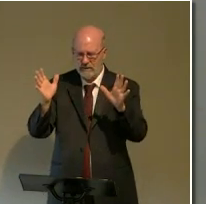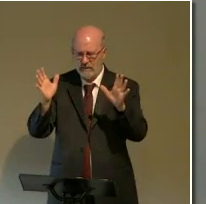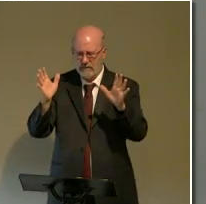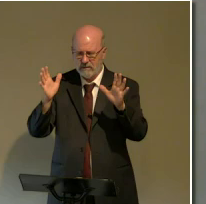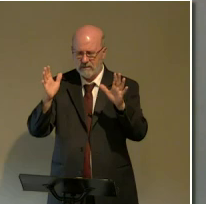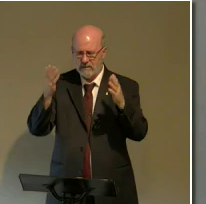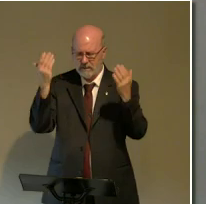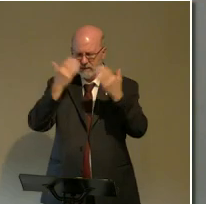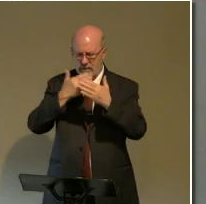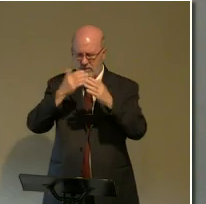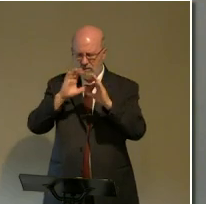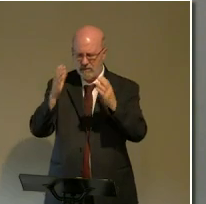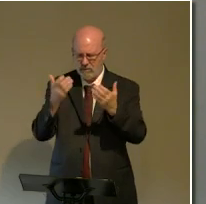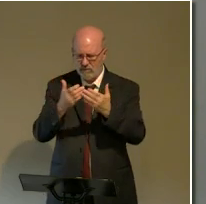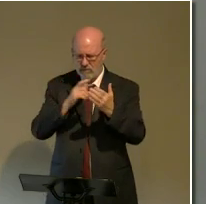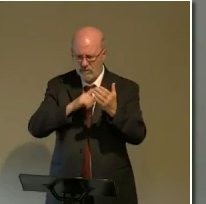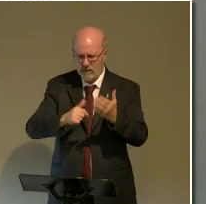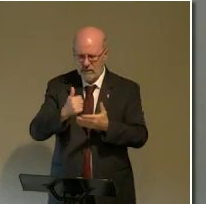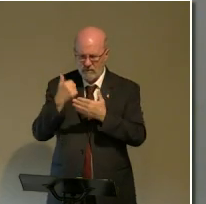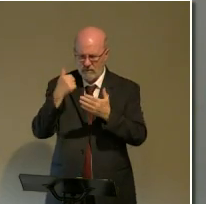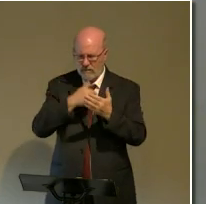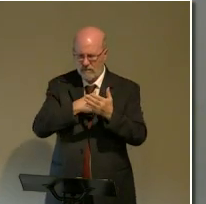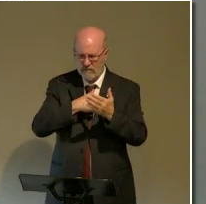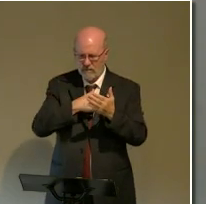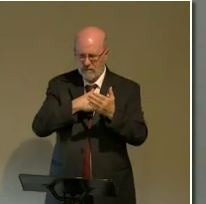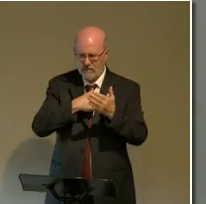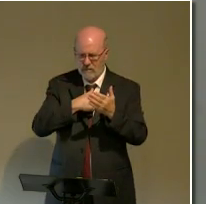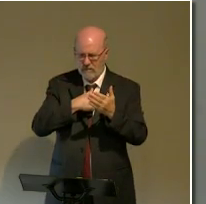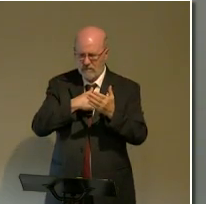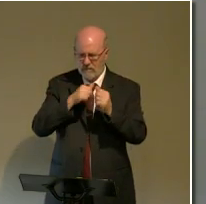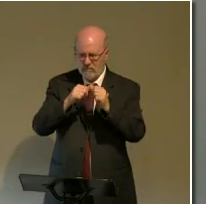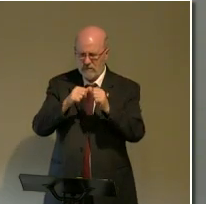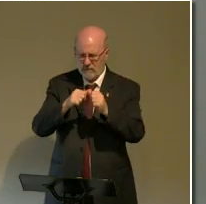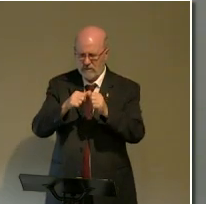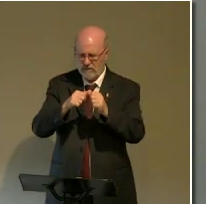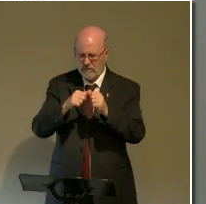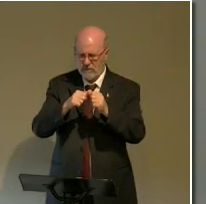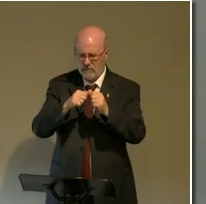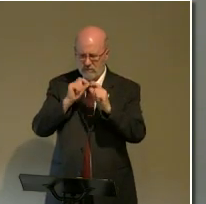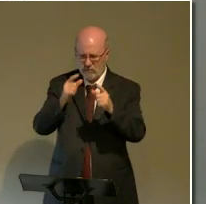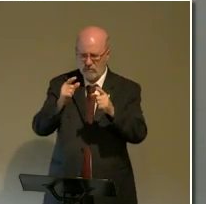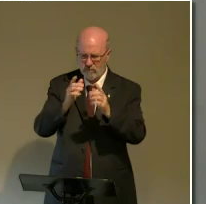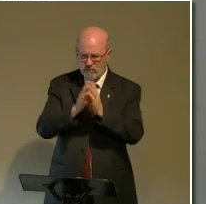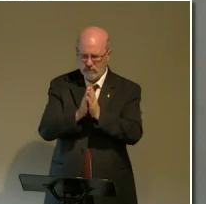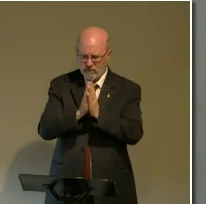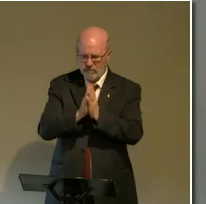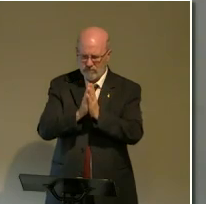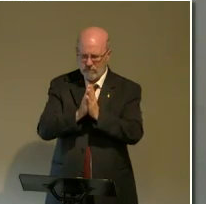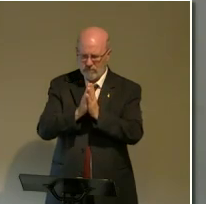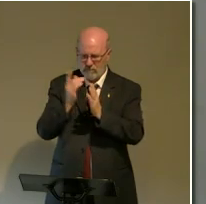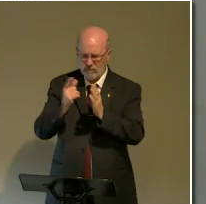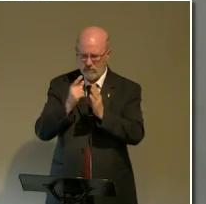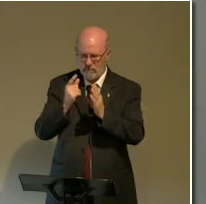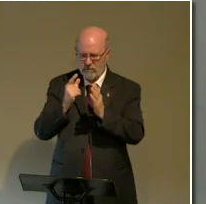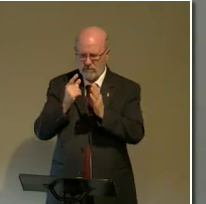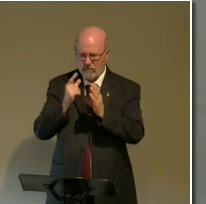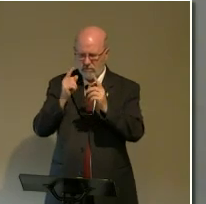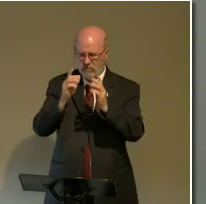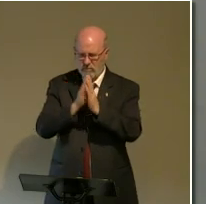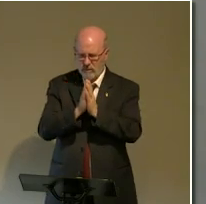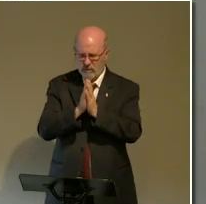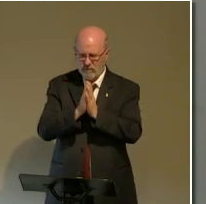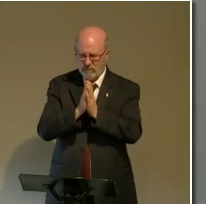in a dark, dark world, Lord, and help us to continuously go to you for prayer, always to go to you for